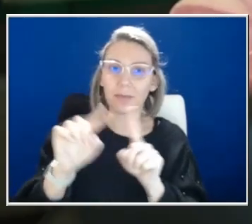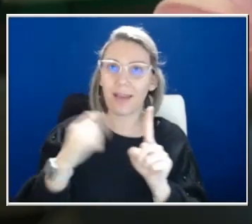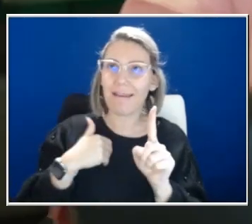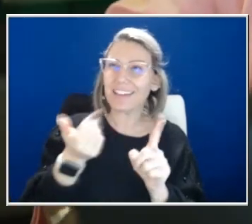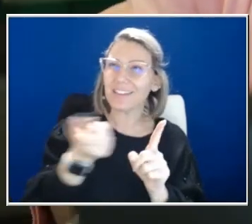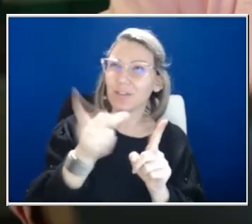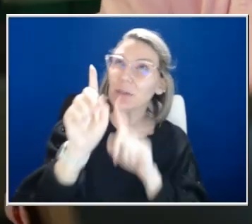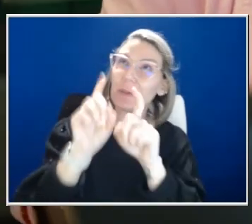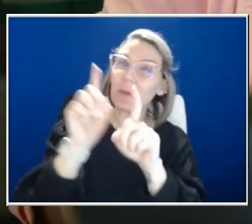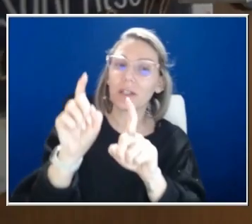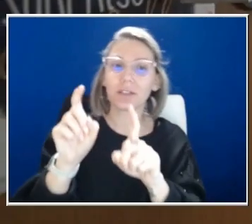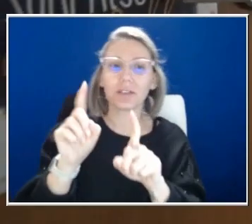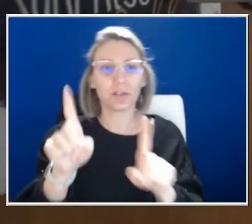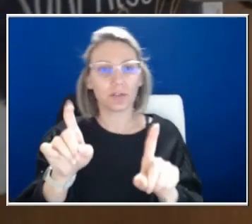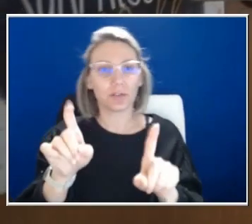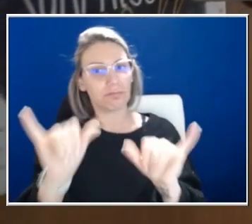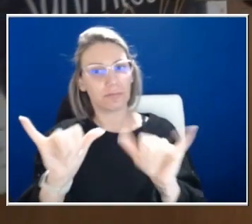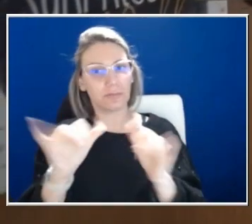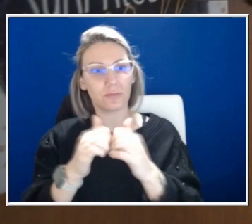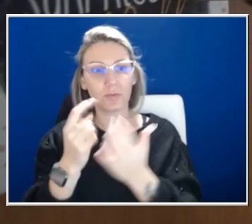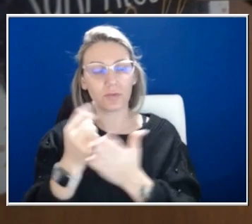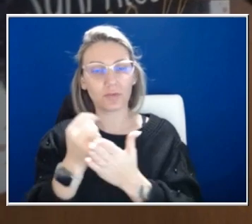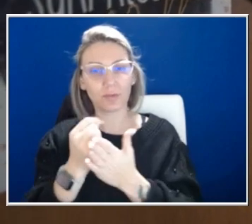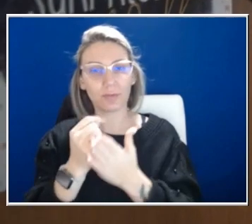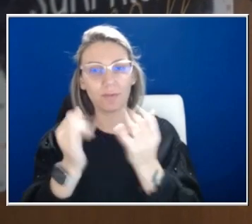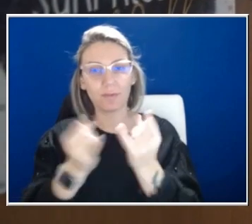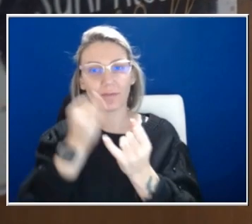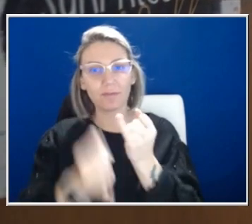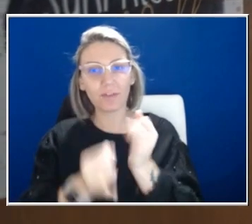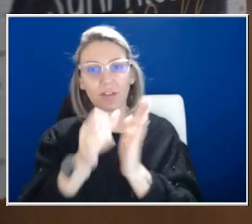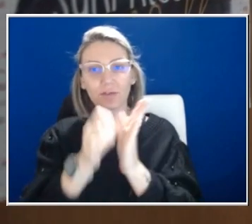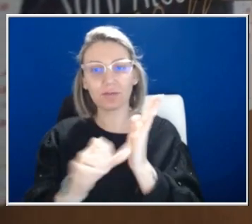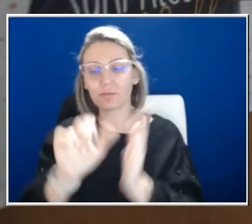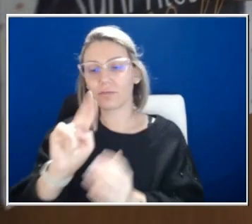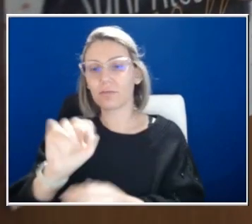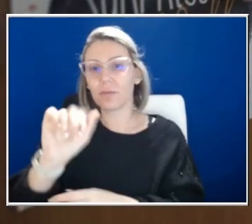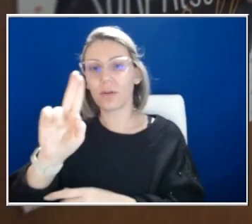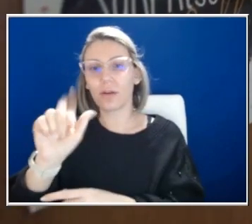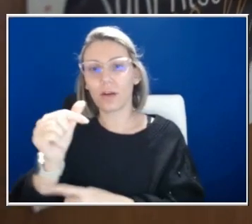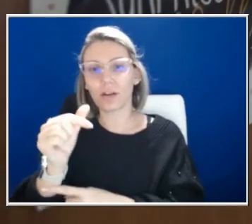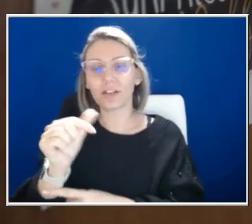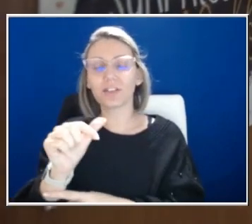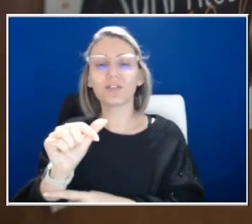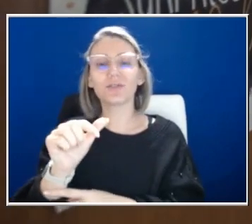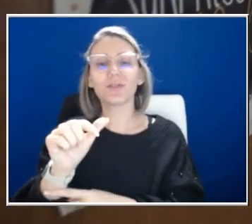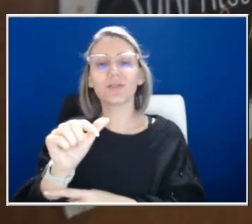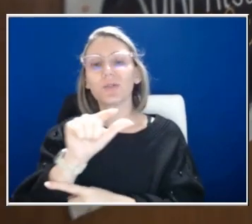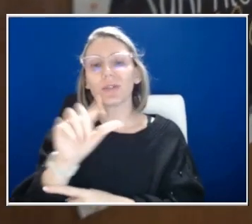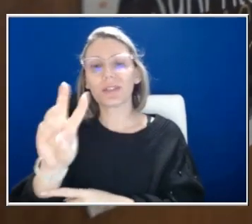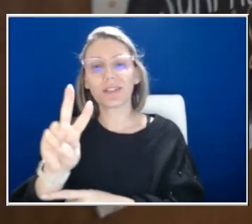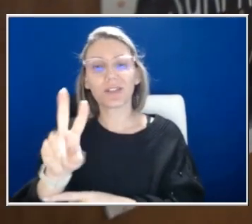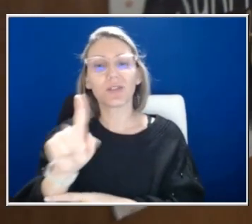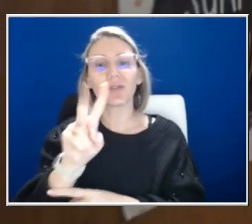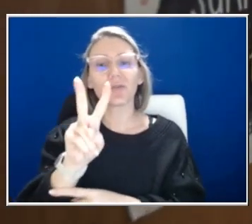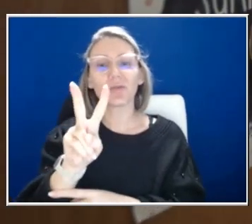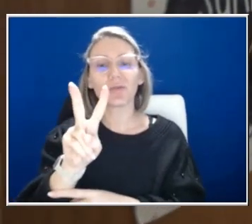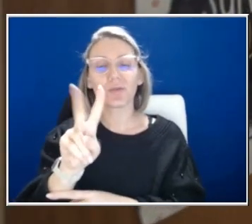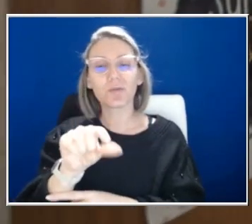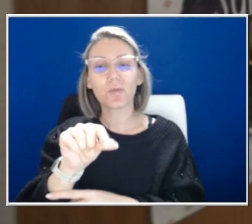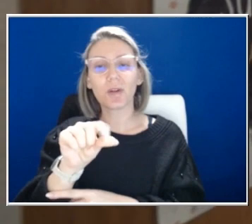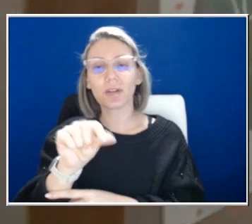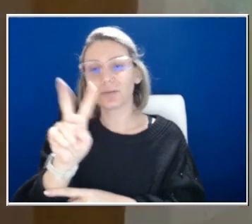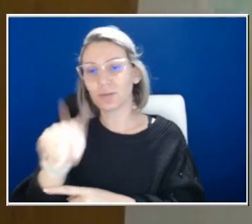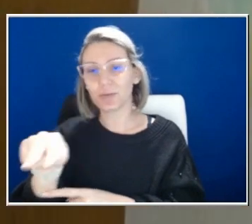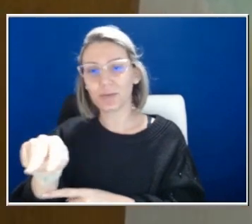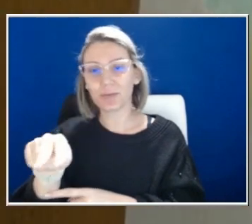stayed the course with her treatments. Her final surgery, August 26, 2022. Yolanda is now cancer-free, and